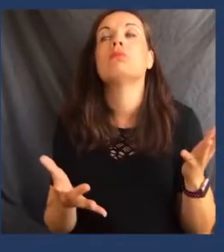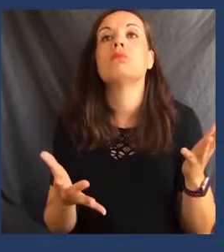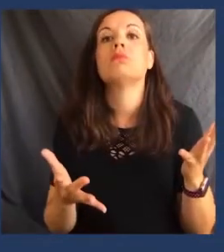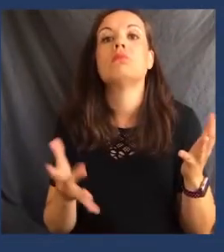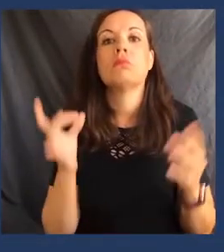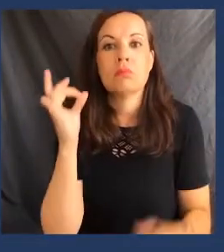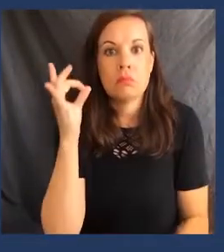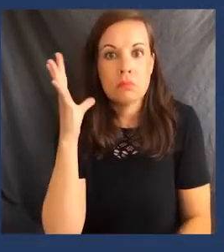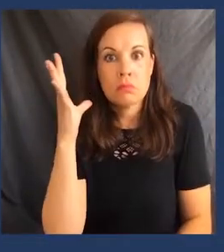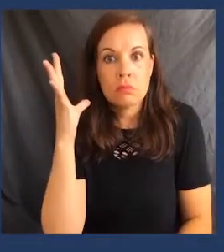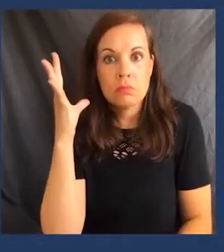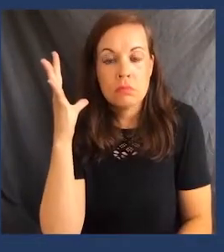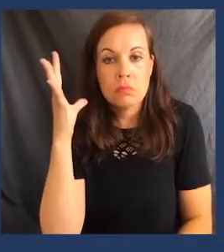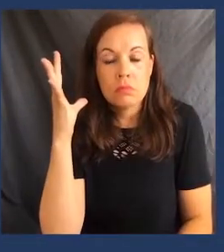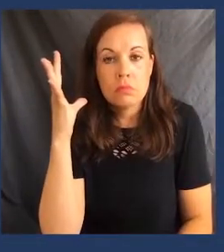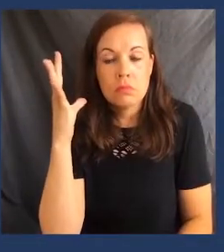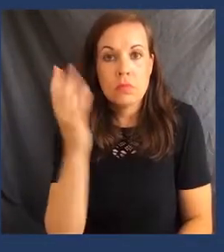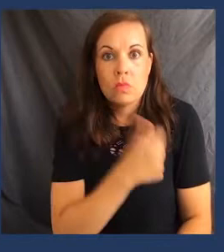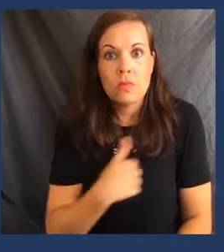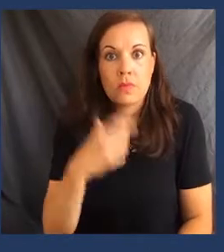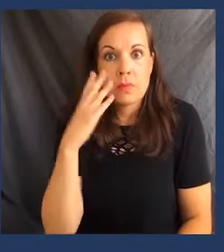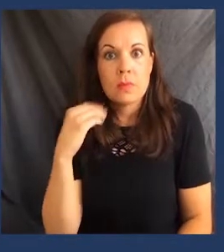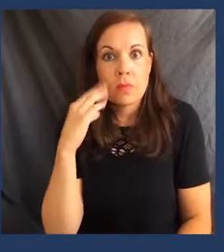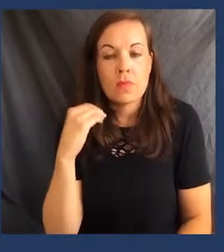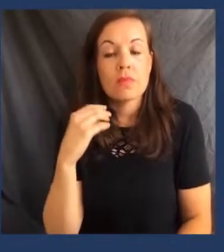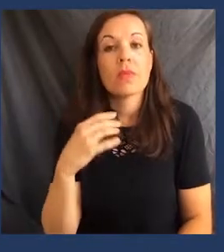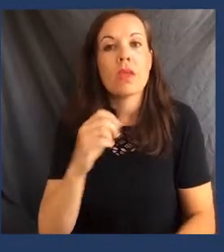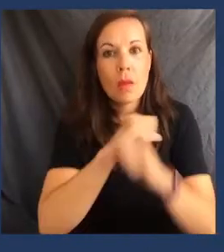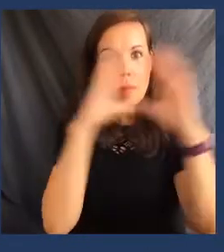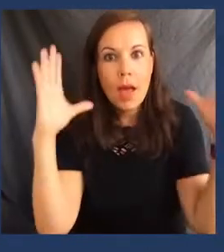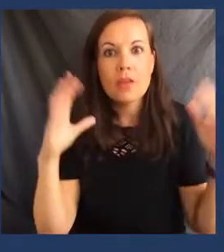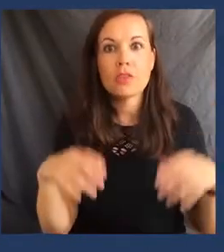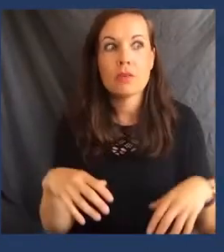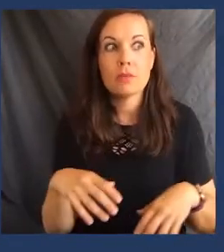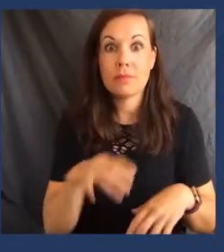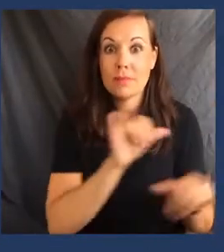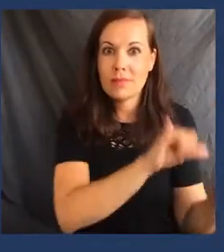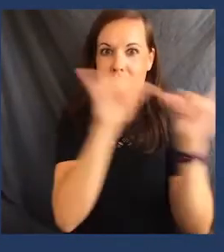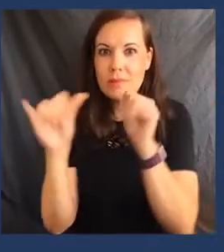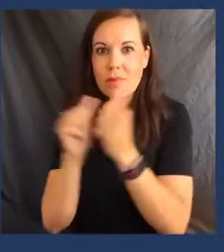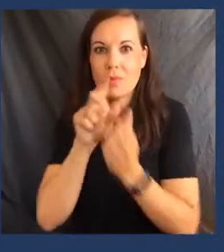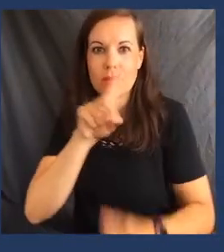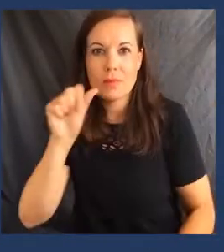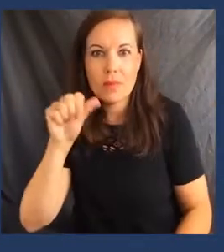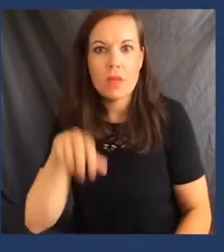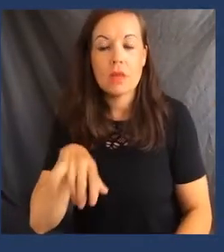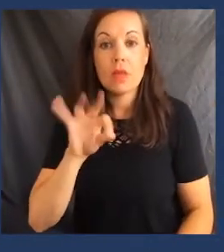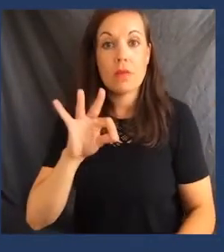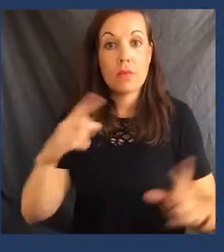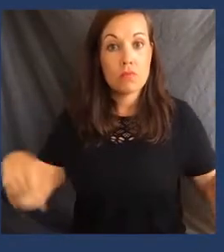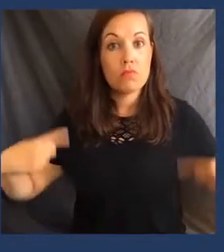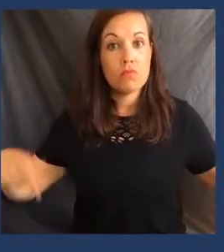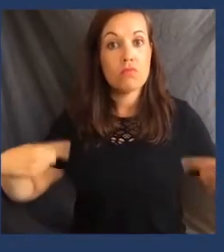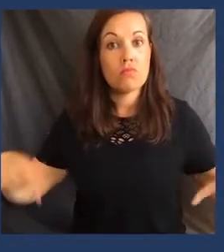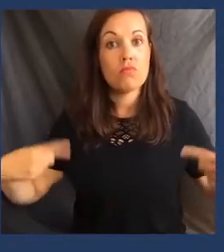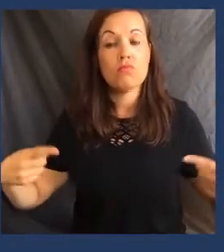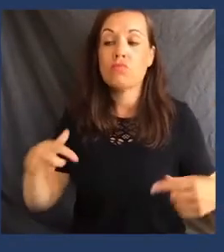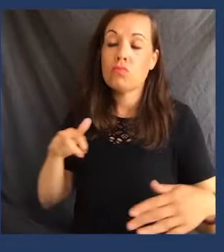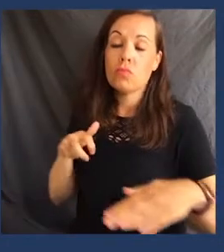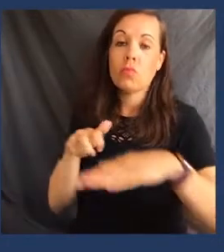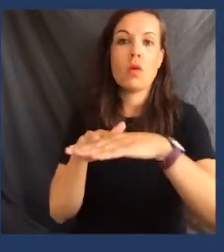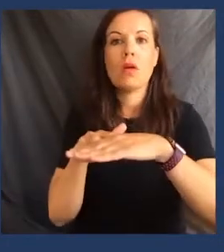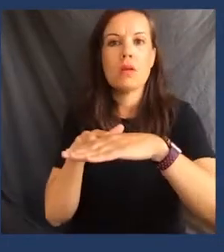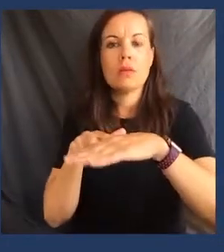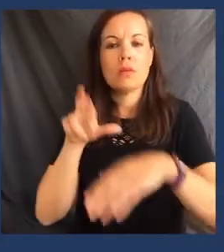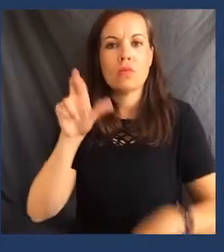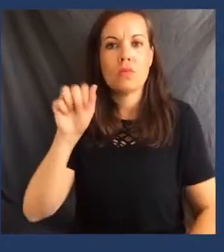that must feel as you are doing your thing. Oh, and these stairs don't have a ramp, and I can't get into this place. That is what it feels